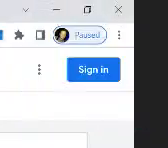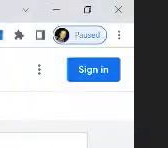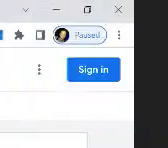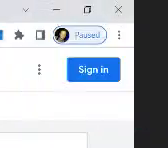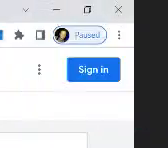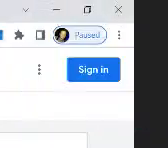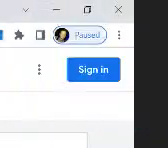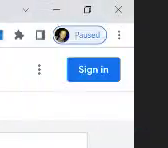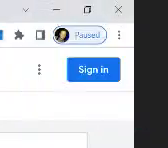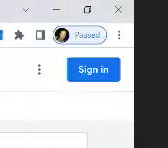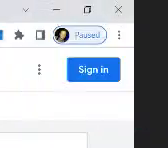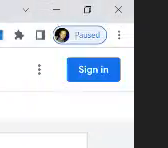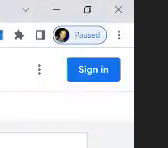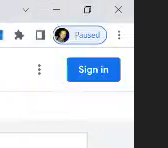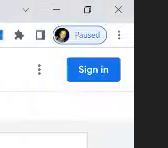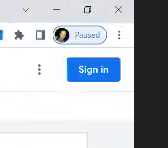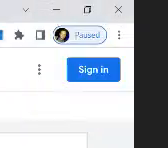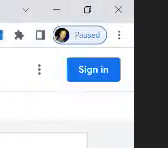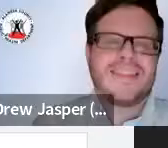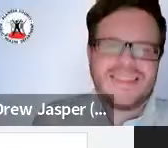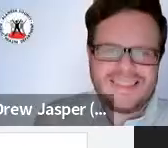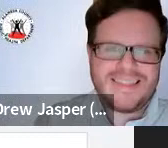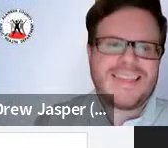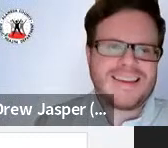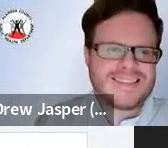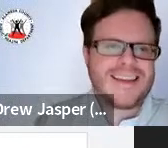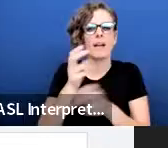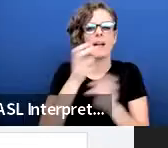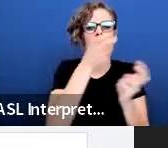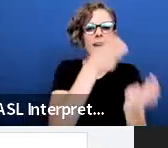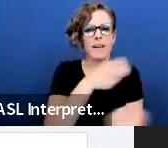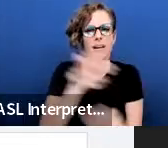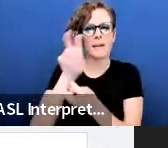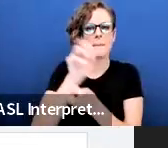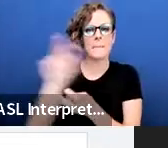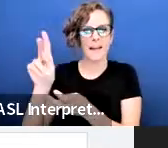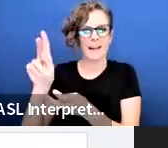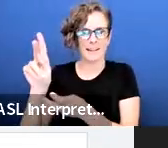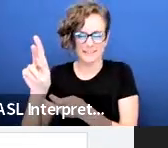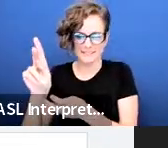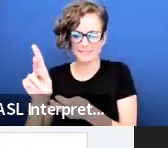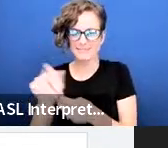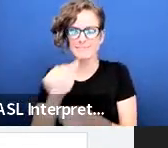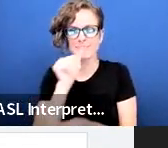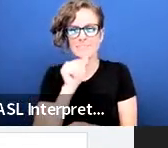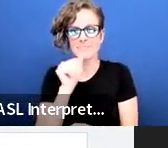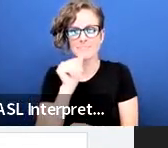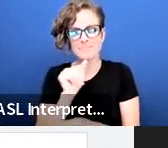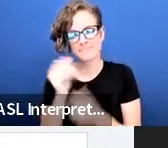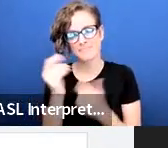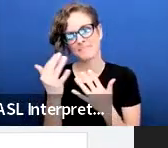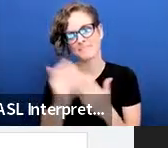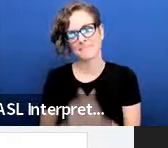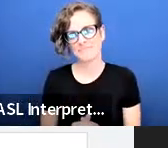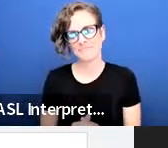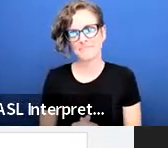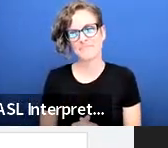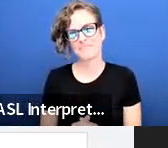been dropping. This is Lawrence. I'm about to move you guys. You get the Thanks, pleasure of